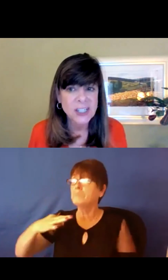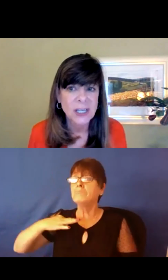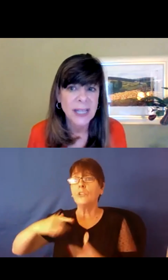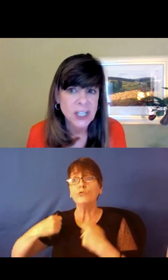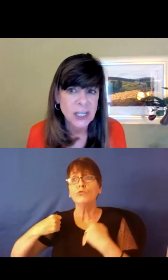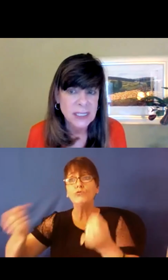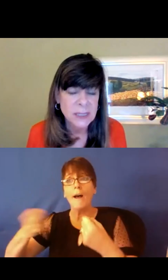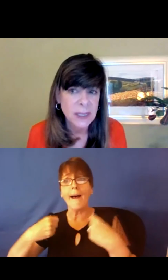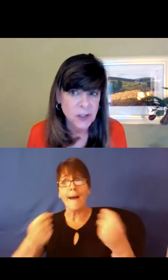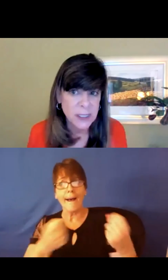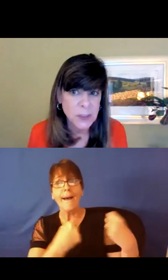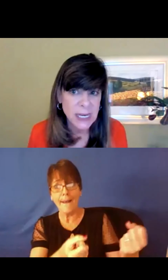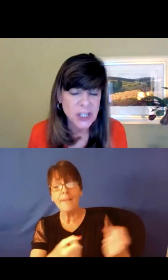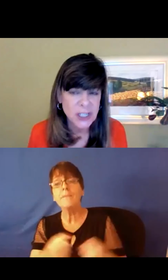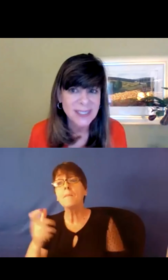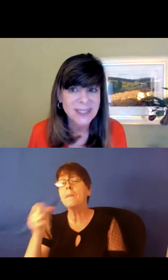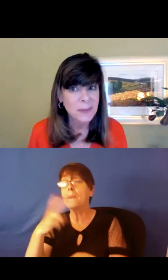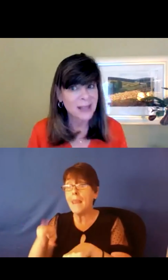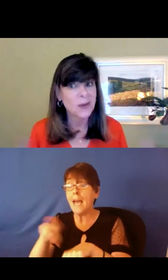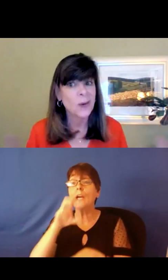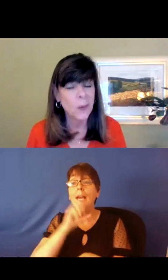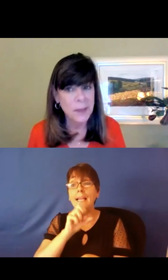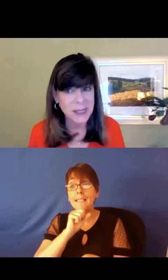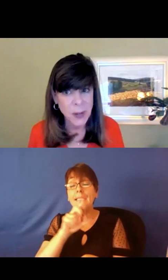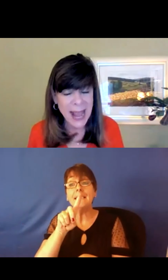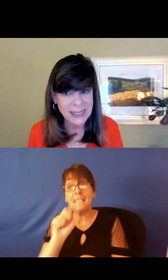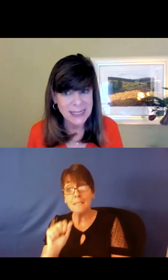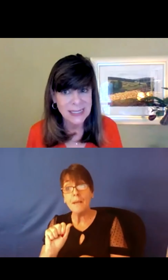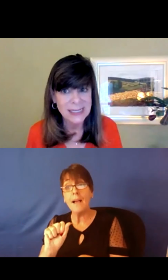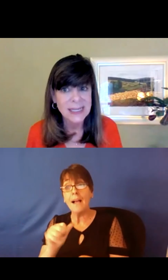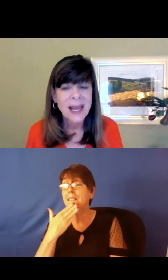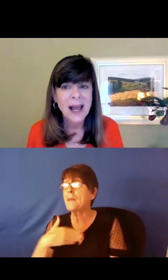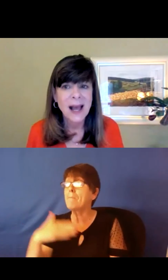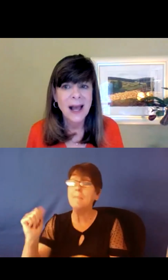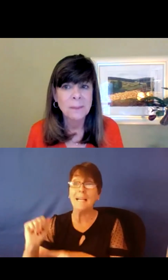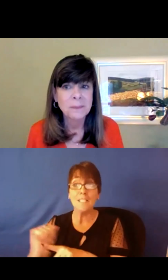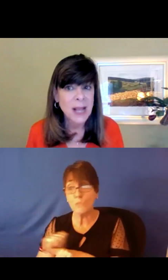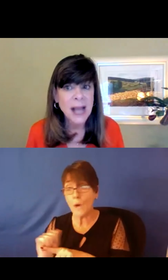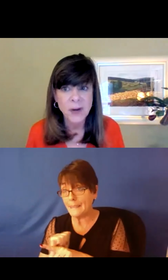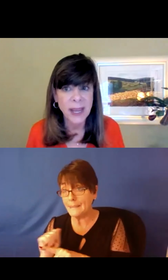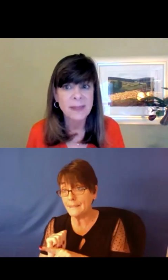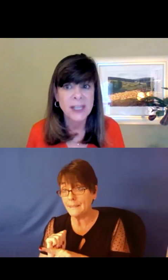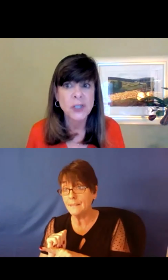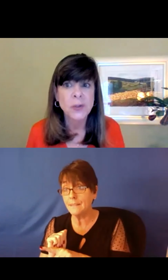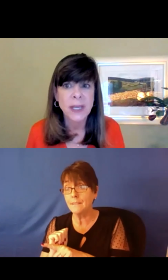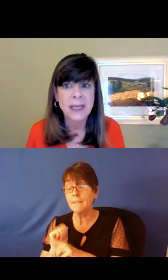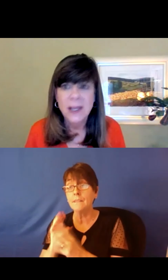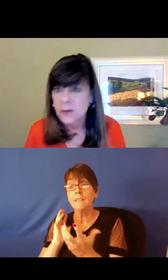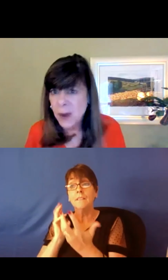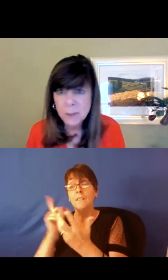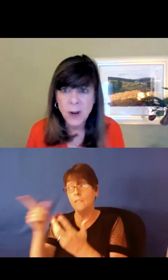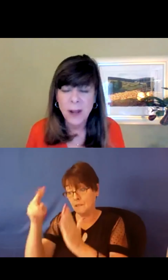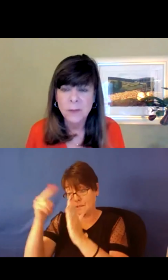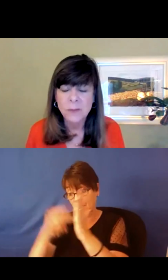And the National Aging and Disability Transportation System has a whole best practices cadre that you